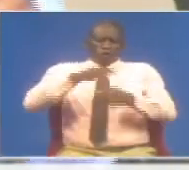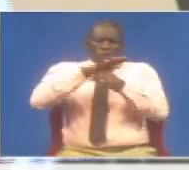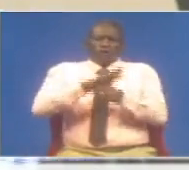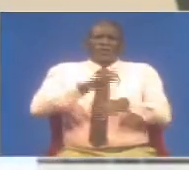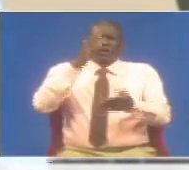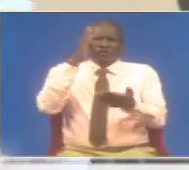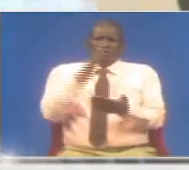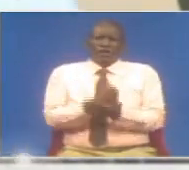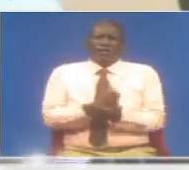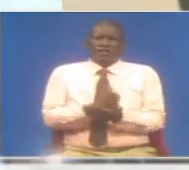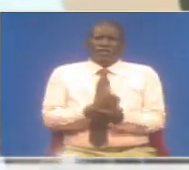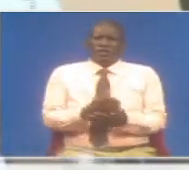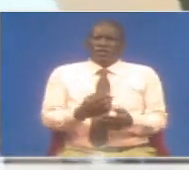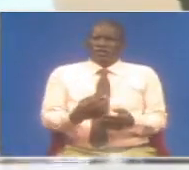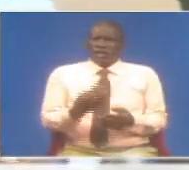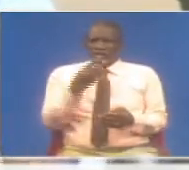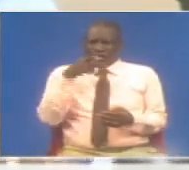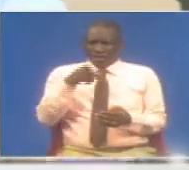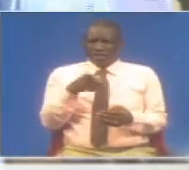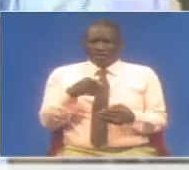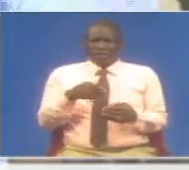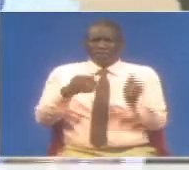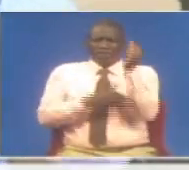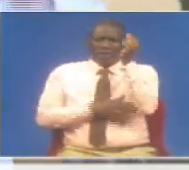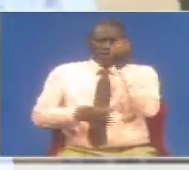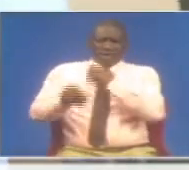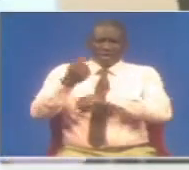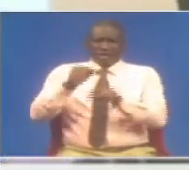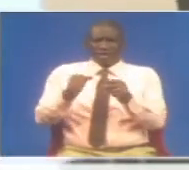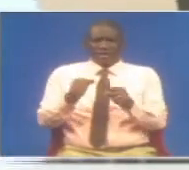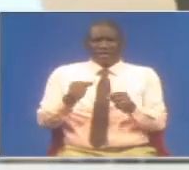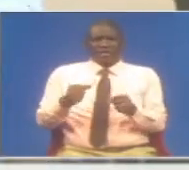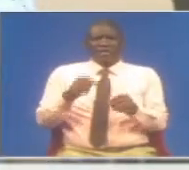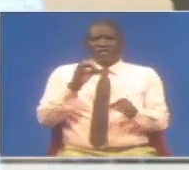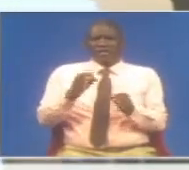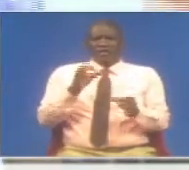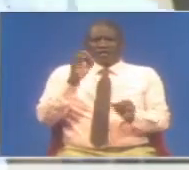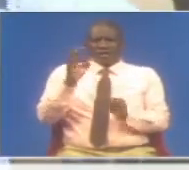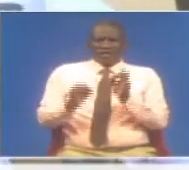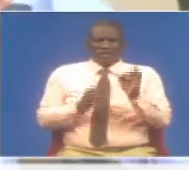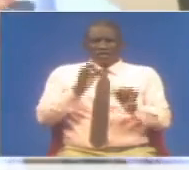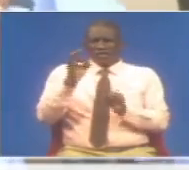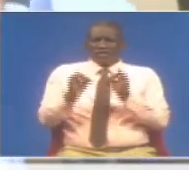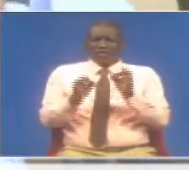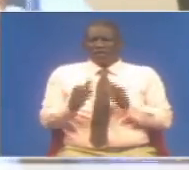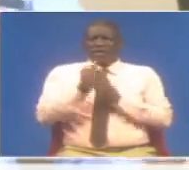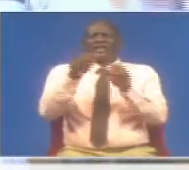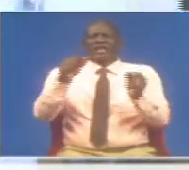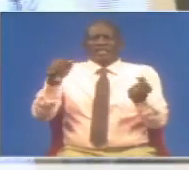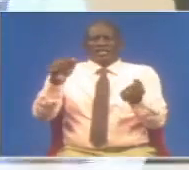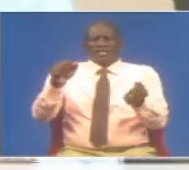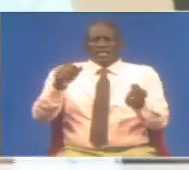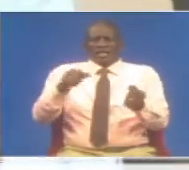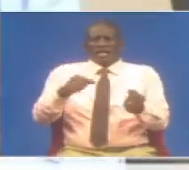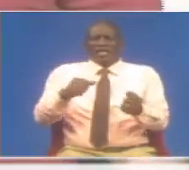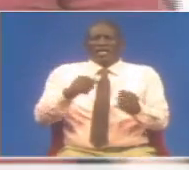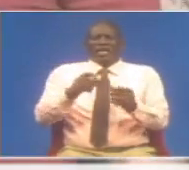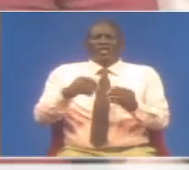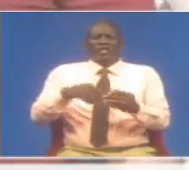I consider this a treasonable act. Kwamba kiongozi anaweza kuharibu hali ya demokrasia kinyume na